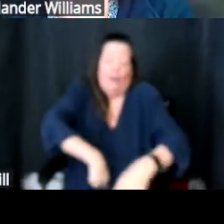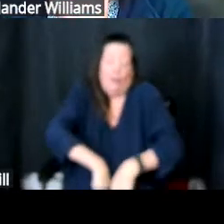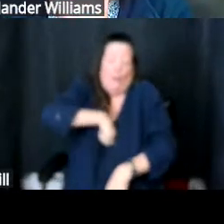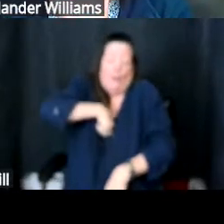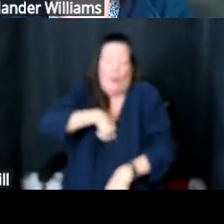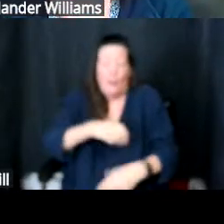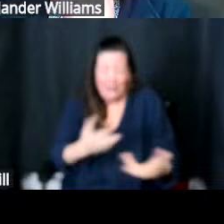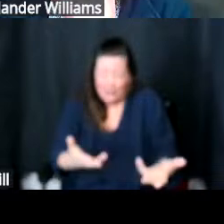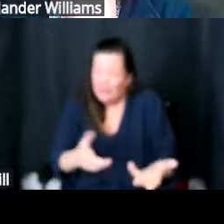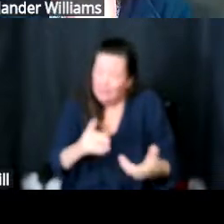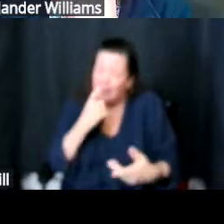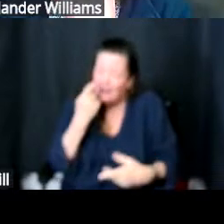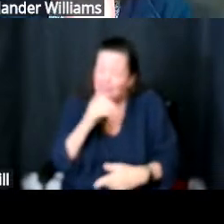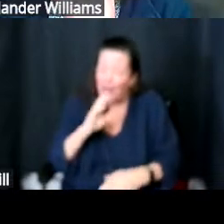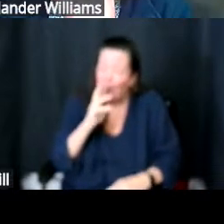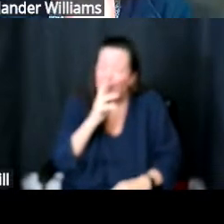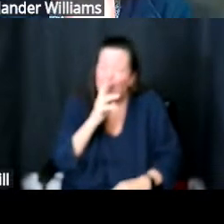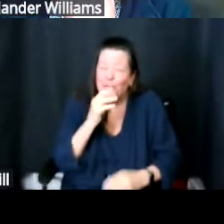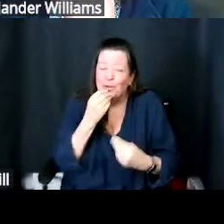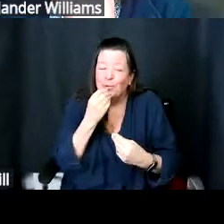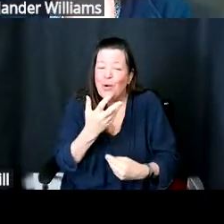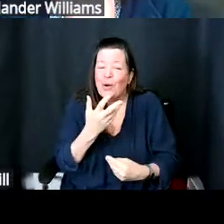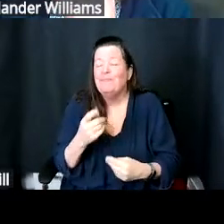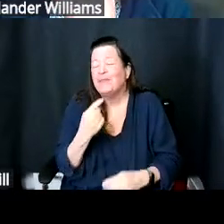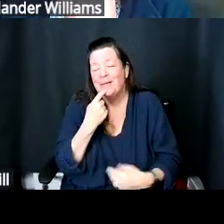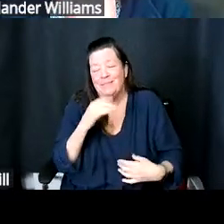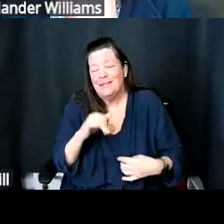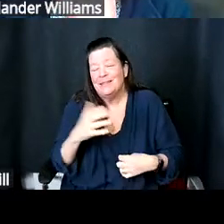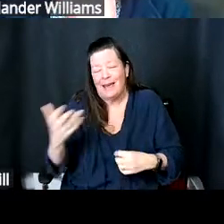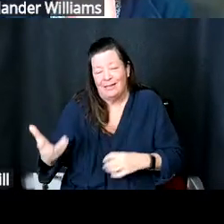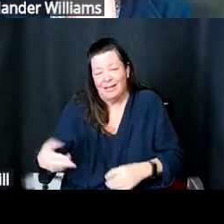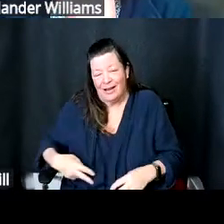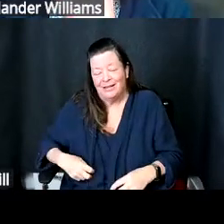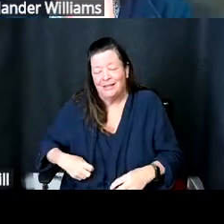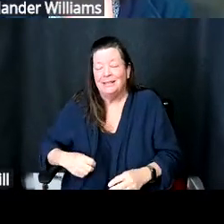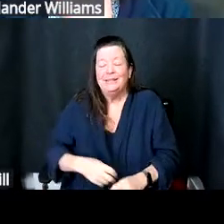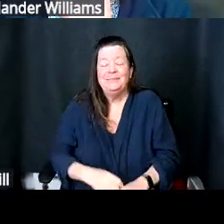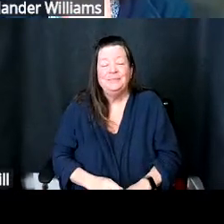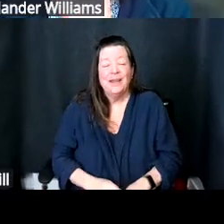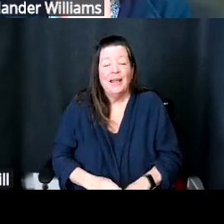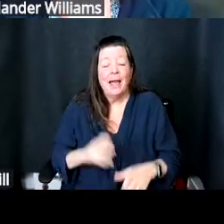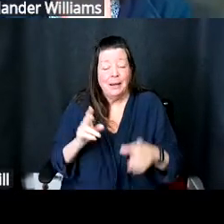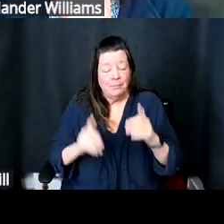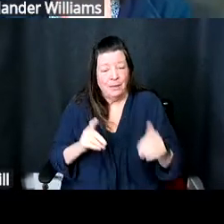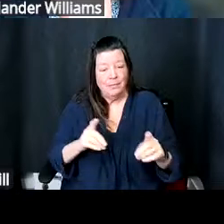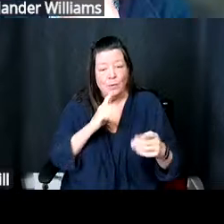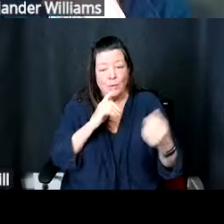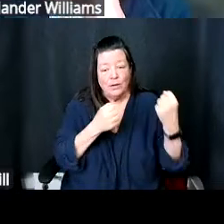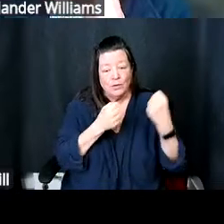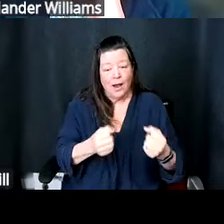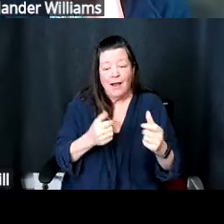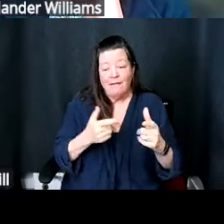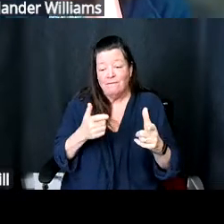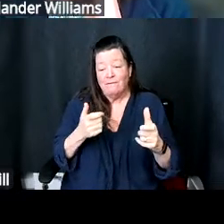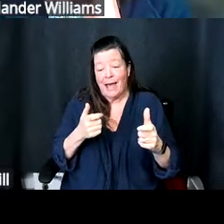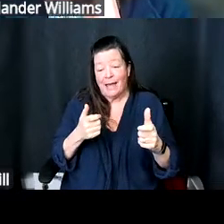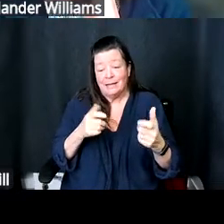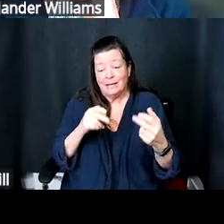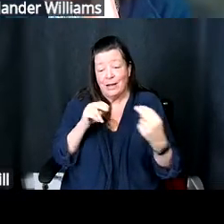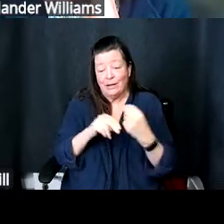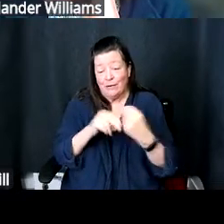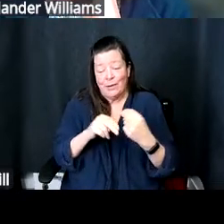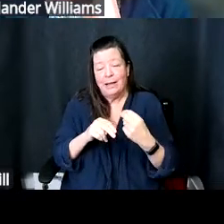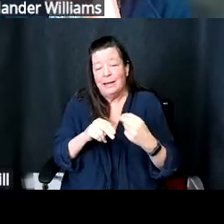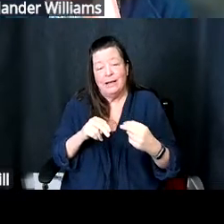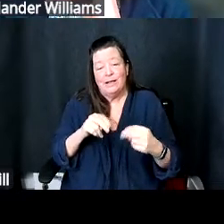that. It was warm. So I do miss that a lot, and the fact that people would actually drive fast on the freeways. You can't do that in